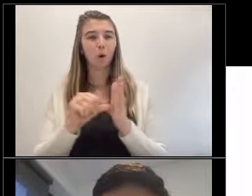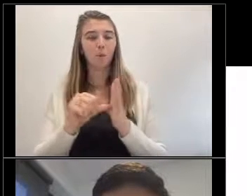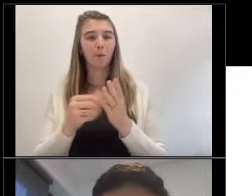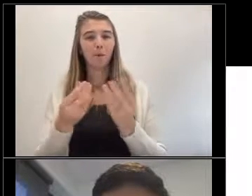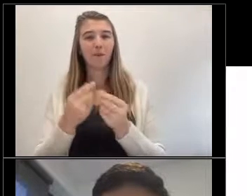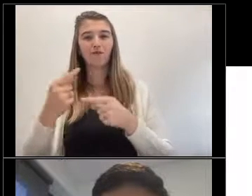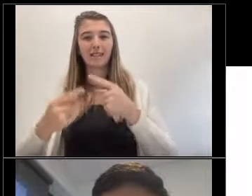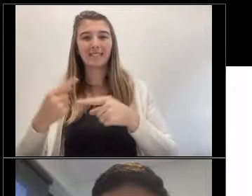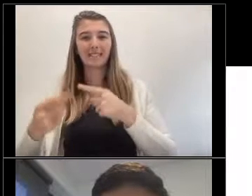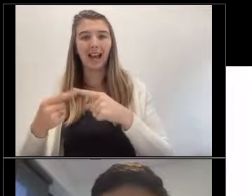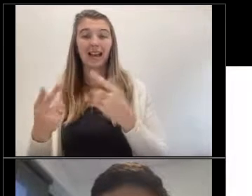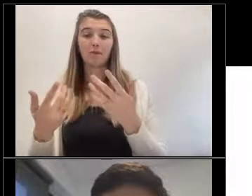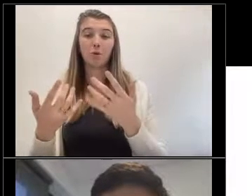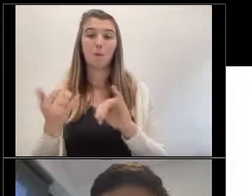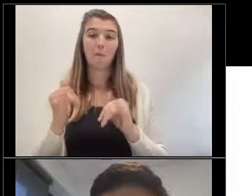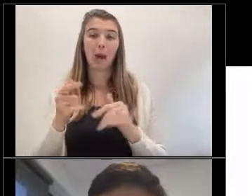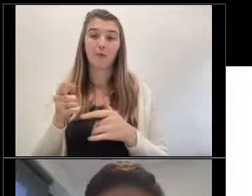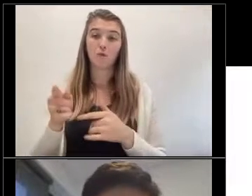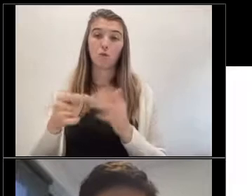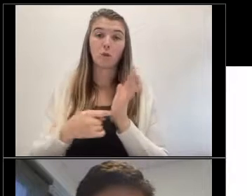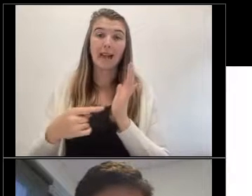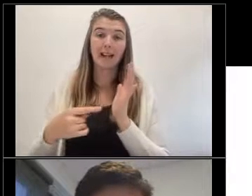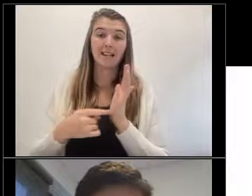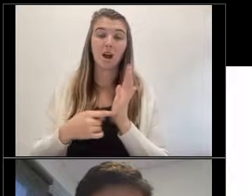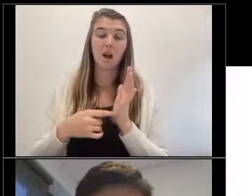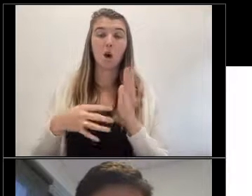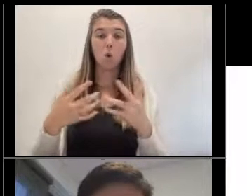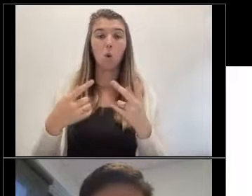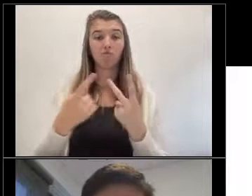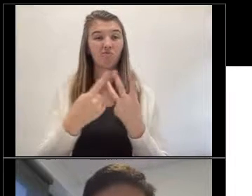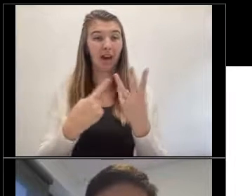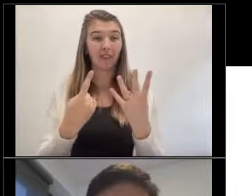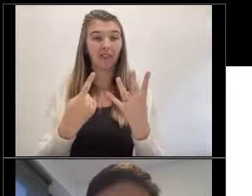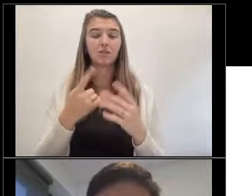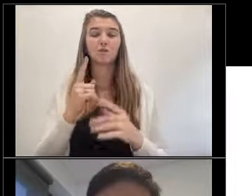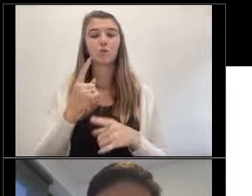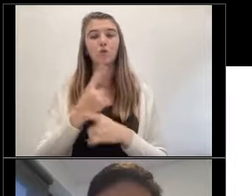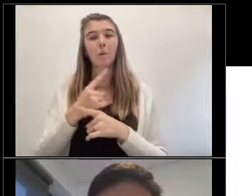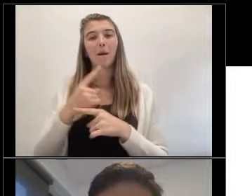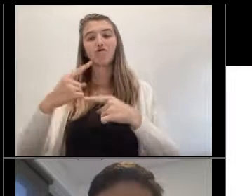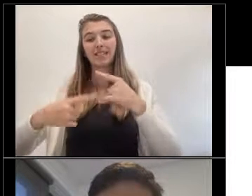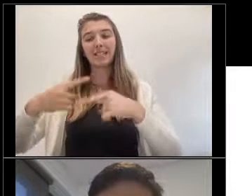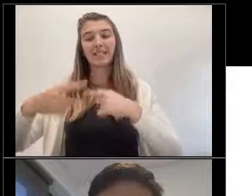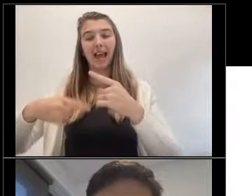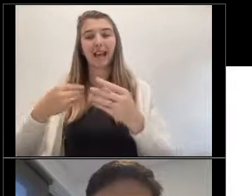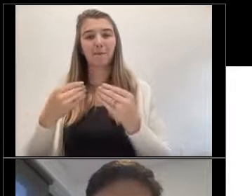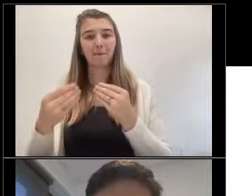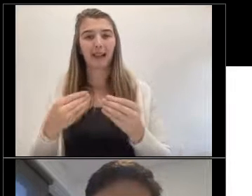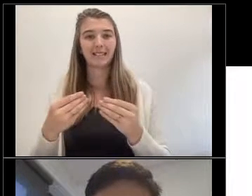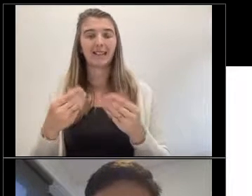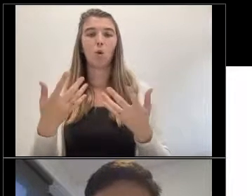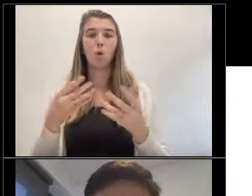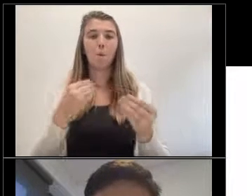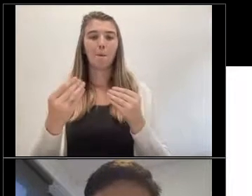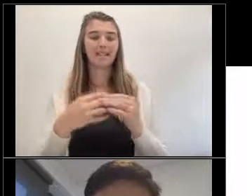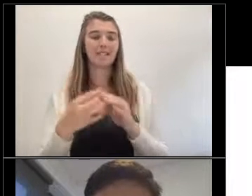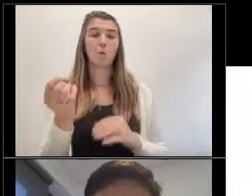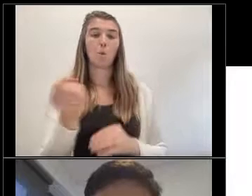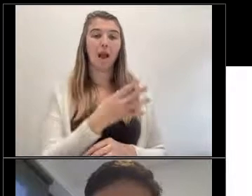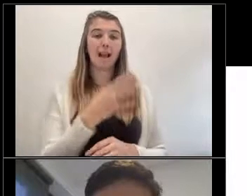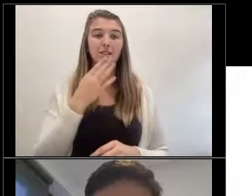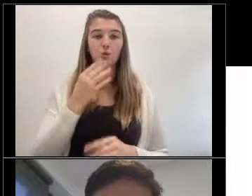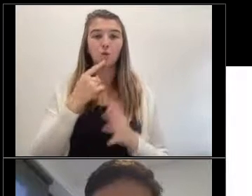But so when we're talking about recycling plastic, taking plastic waste and using enzymes to recycle that